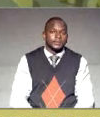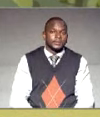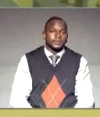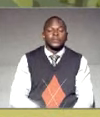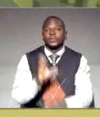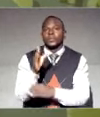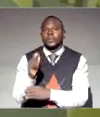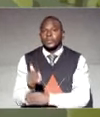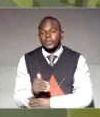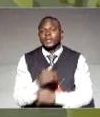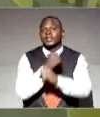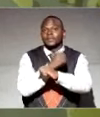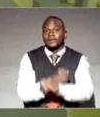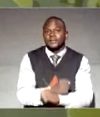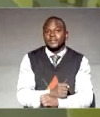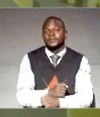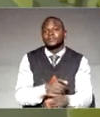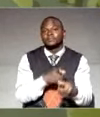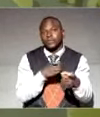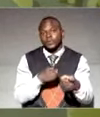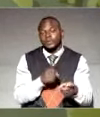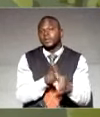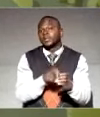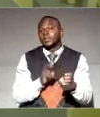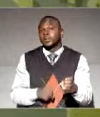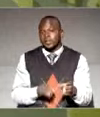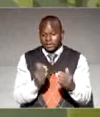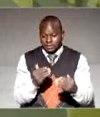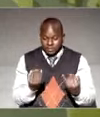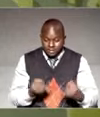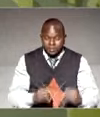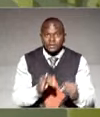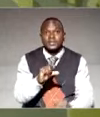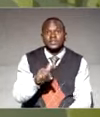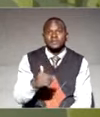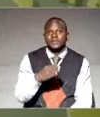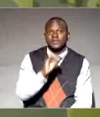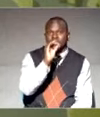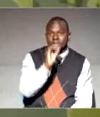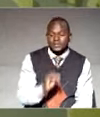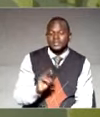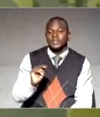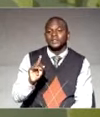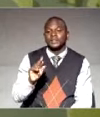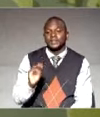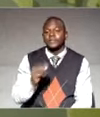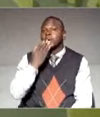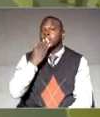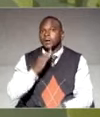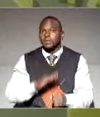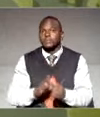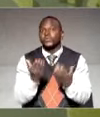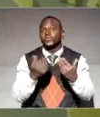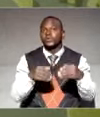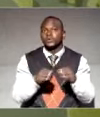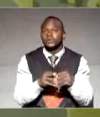The Ministry of Defense and Veteran Affairs says it has so far implemented 70% of the NRM manifesto,